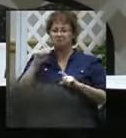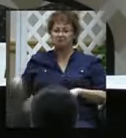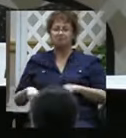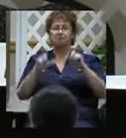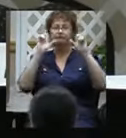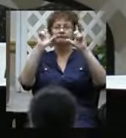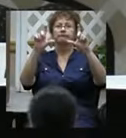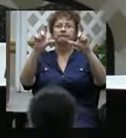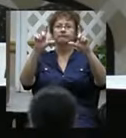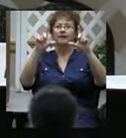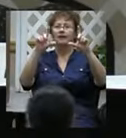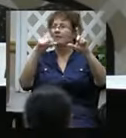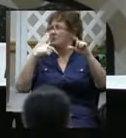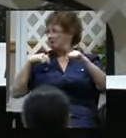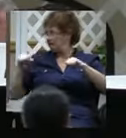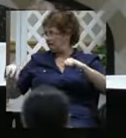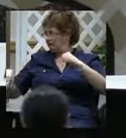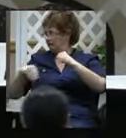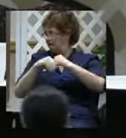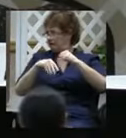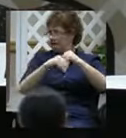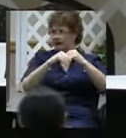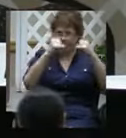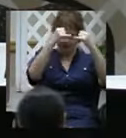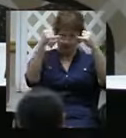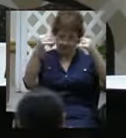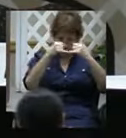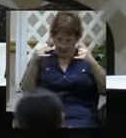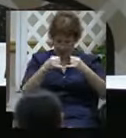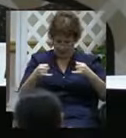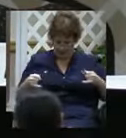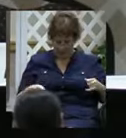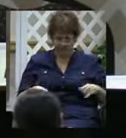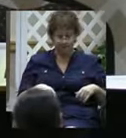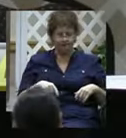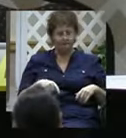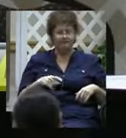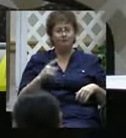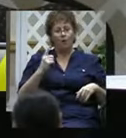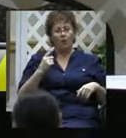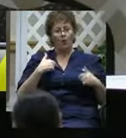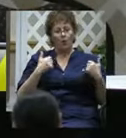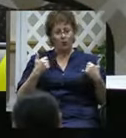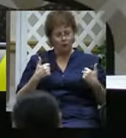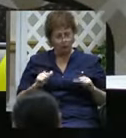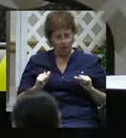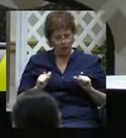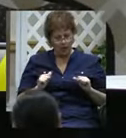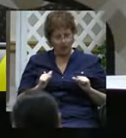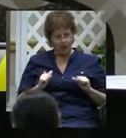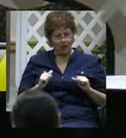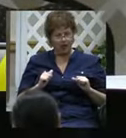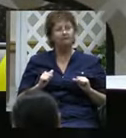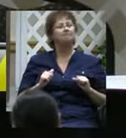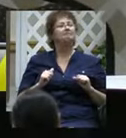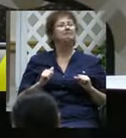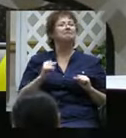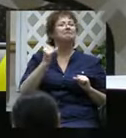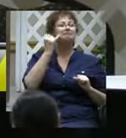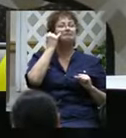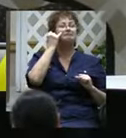part where you can say other, and then there's lines. Okay, so one thing that we try to do is we have if they're